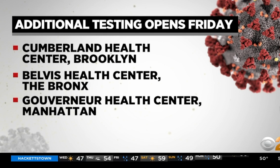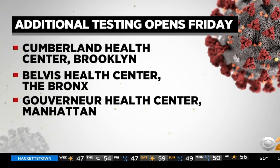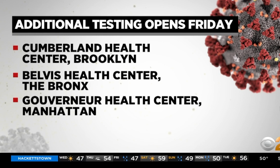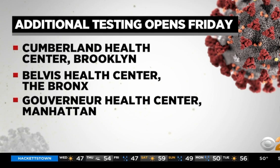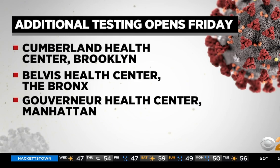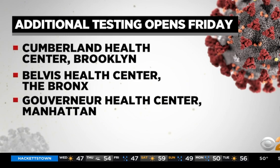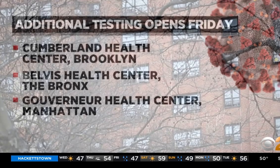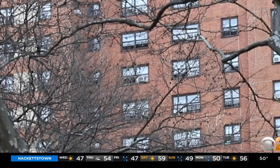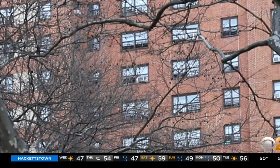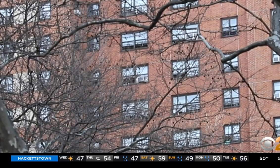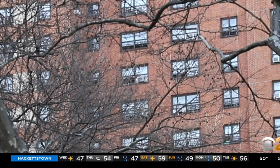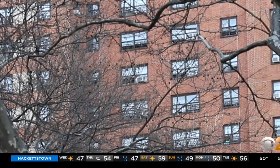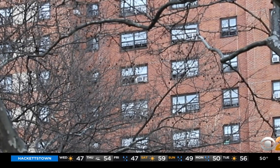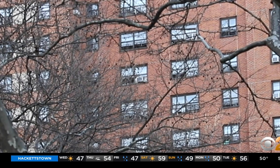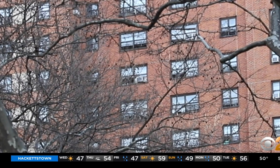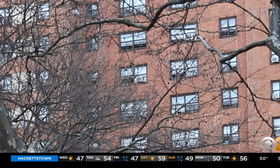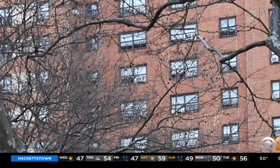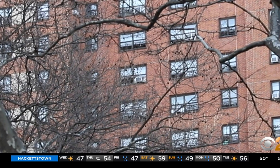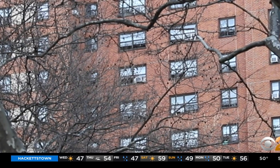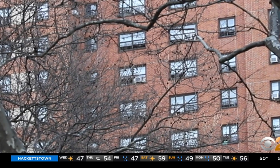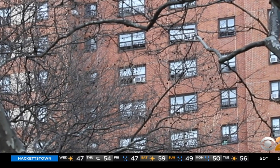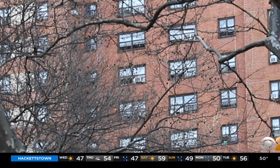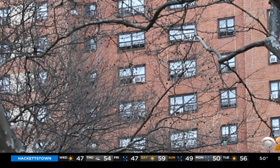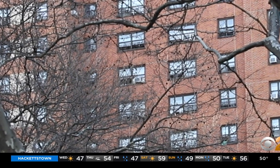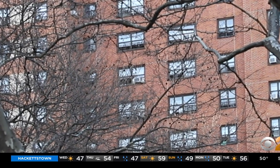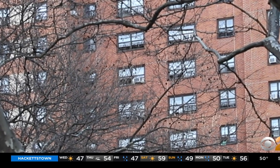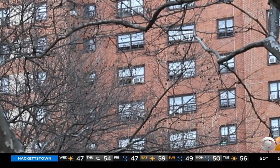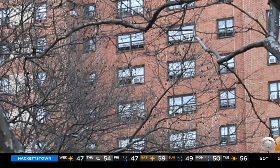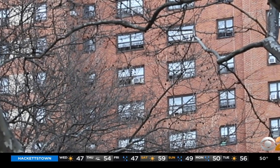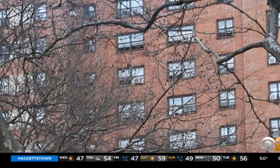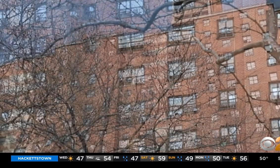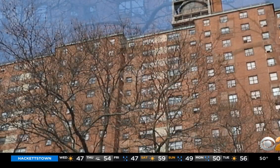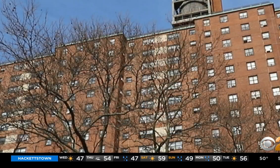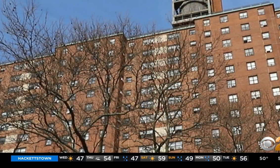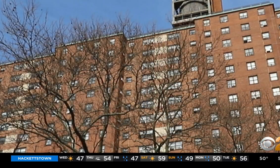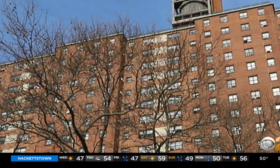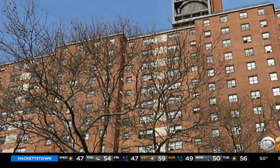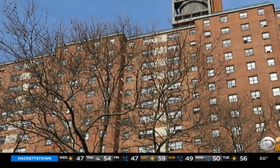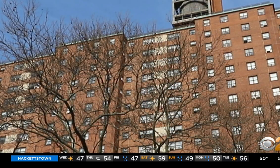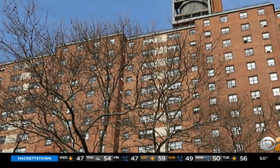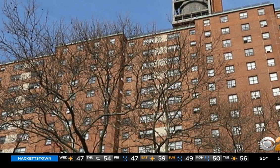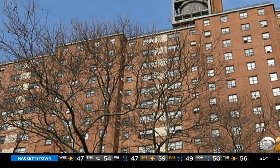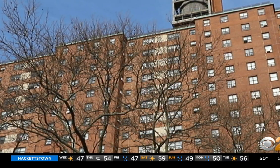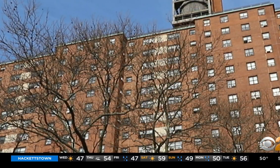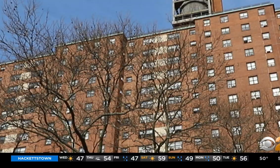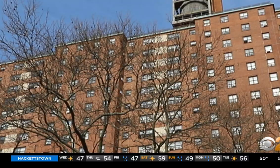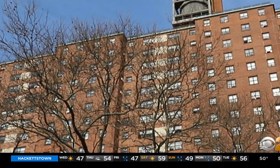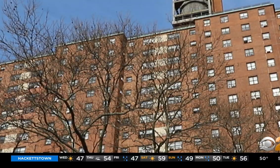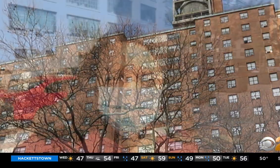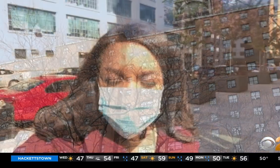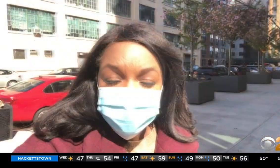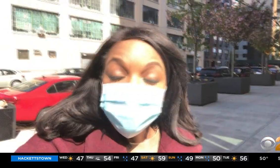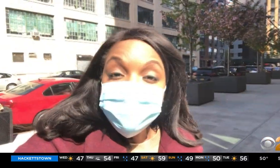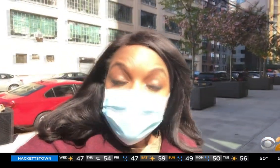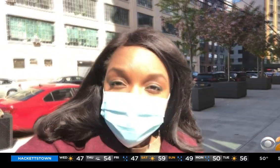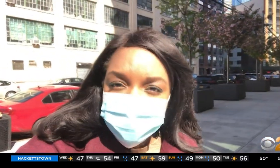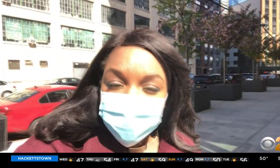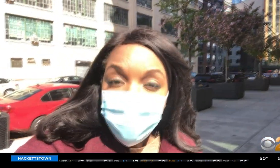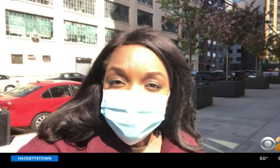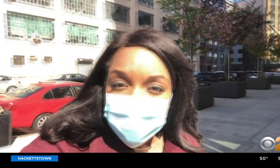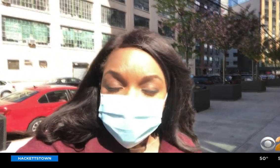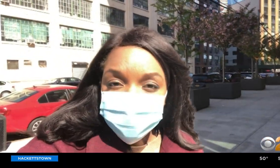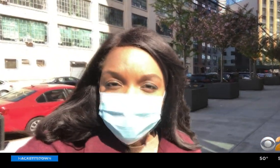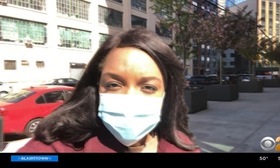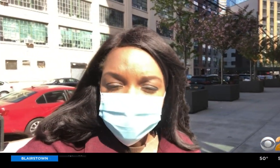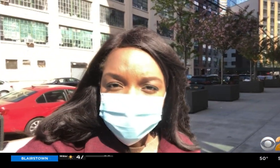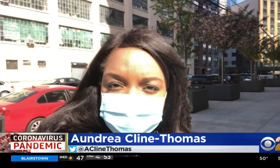starting this Friday. Those who test positive and can't socially distance at home can get a free hotel room. Starting next week,